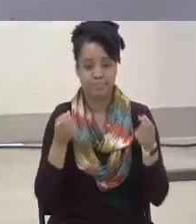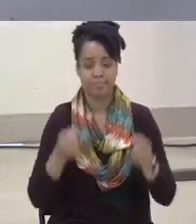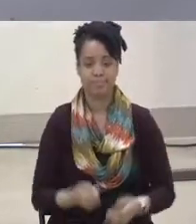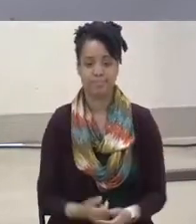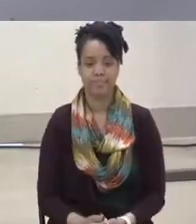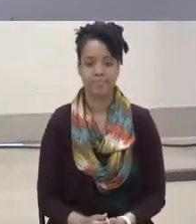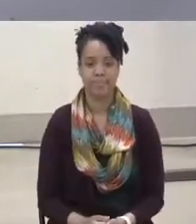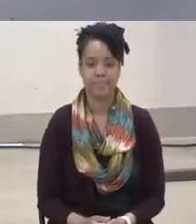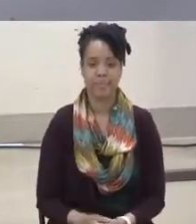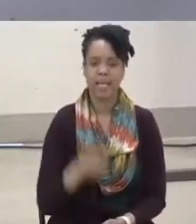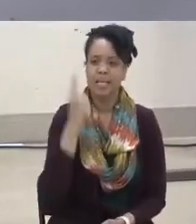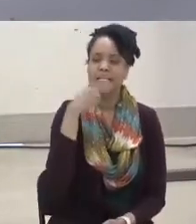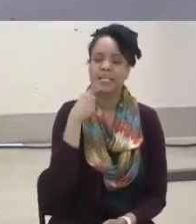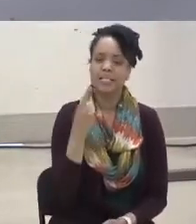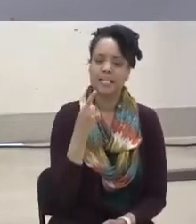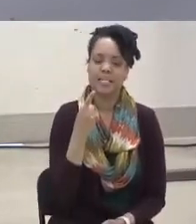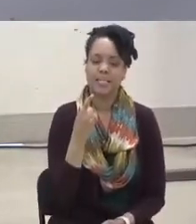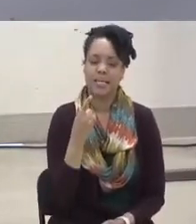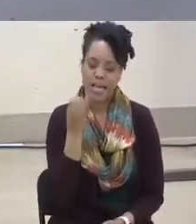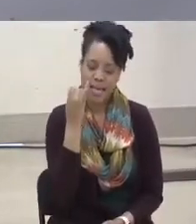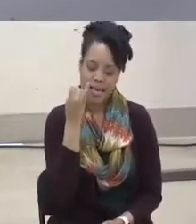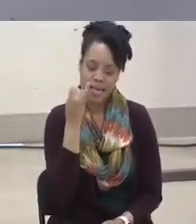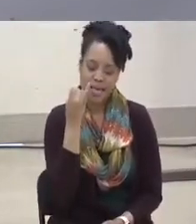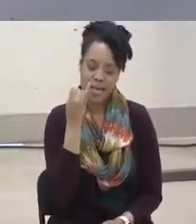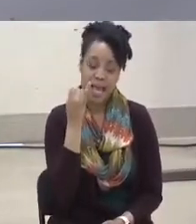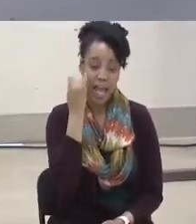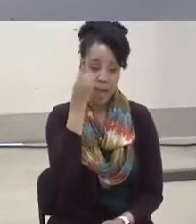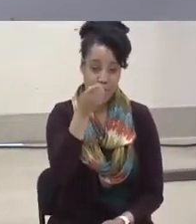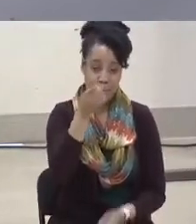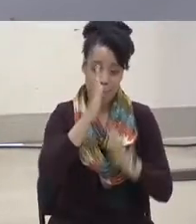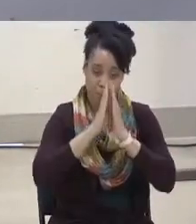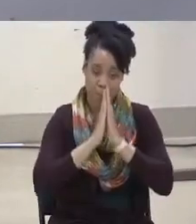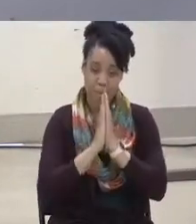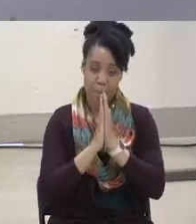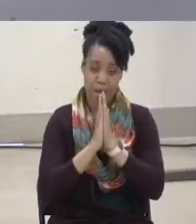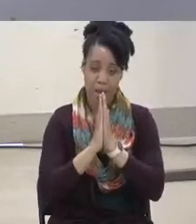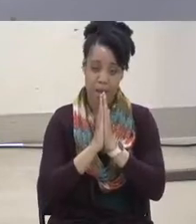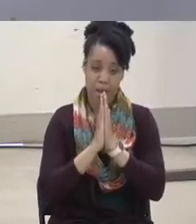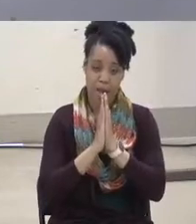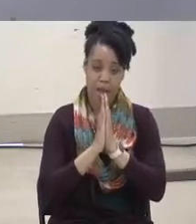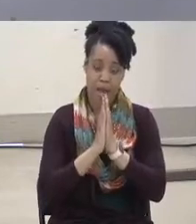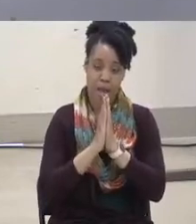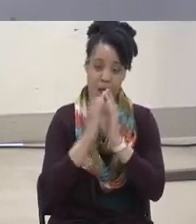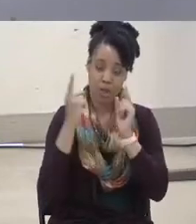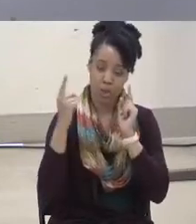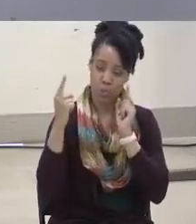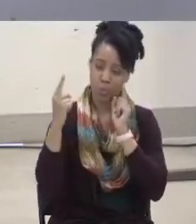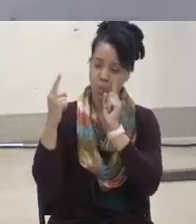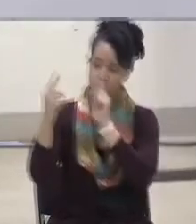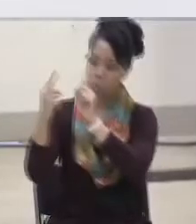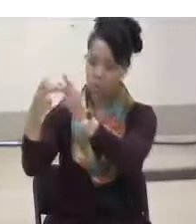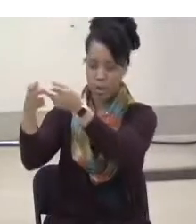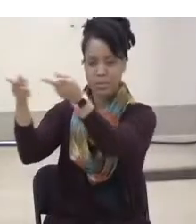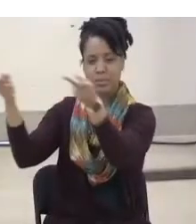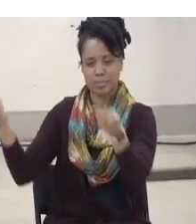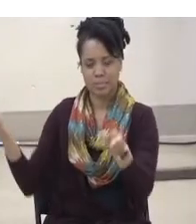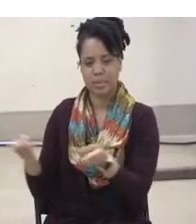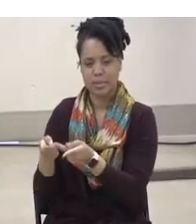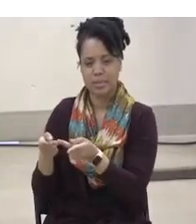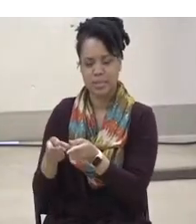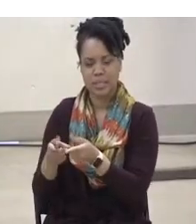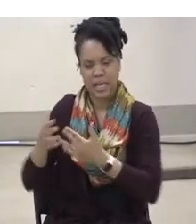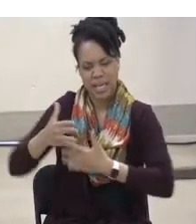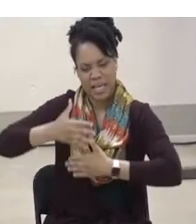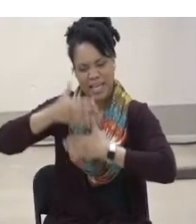has pecado. He said, yet if you pray towards this place, Él dice que si tú oras hacia este lugar,